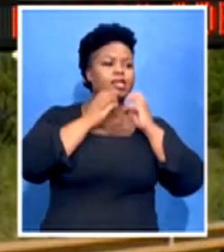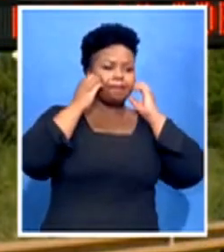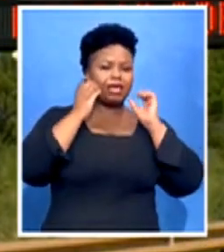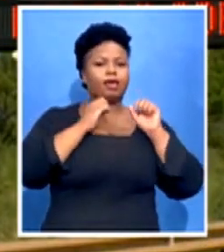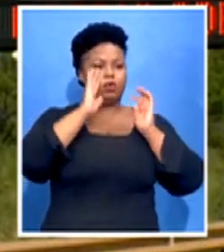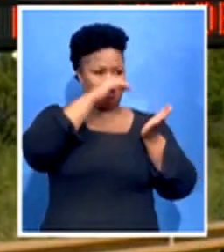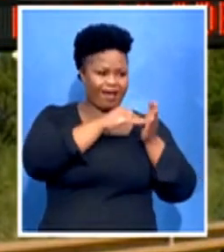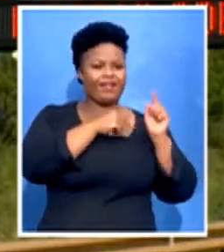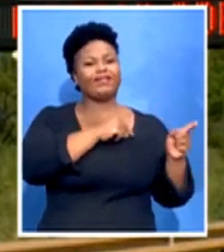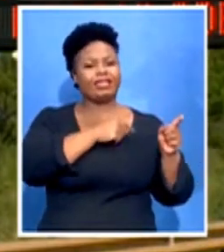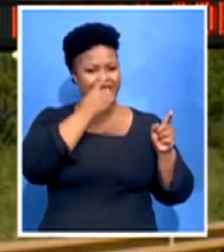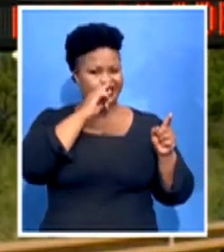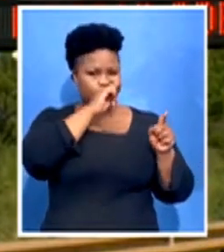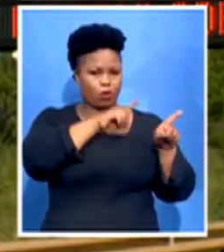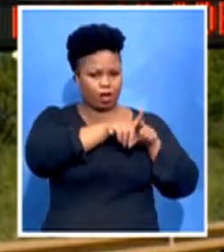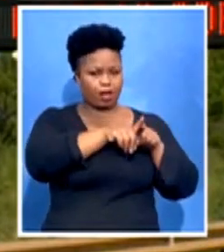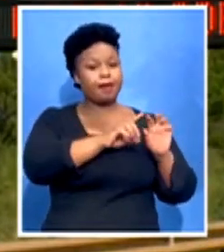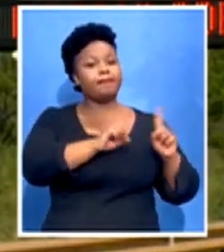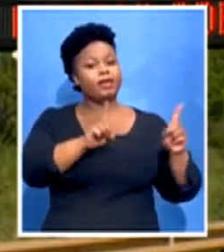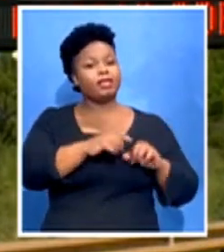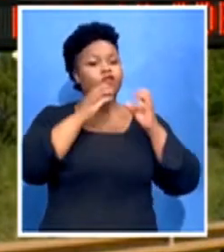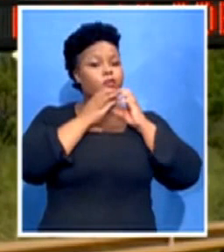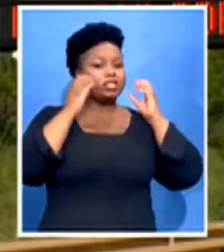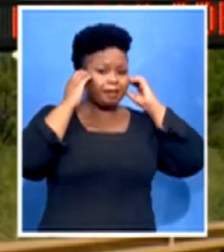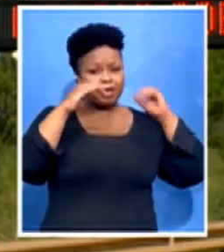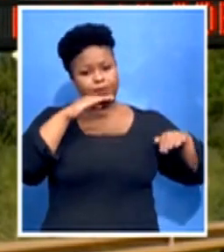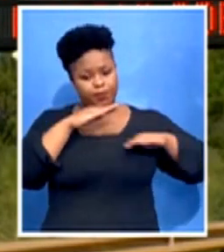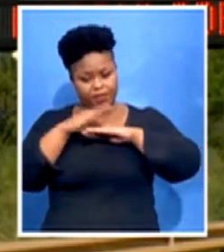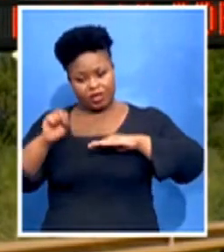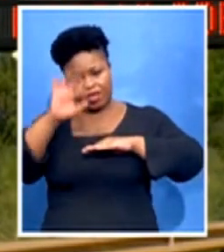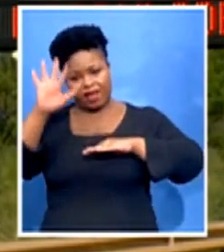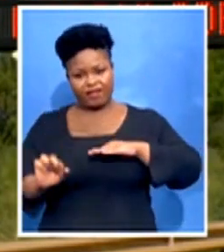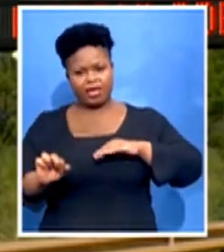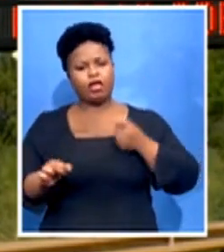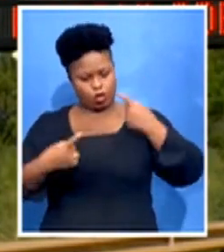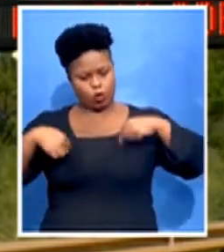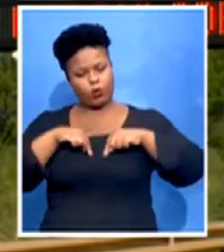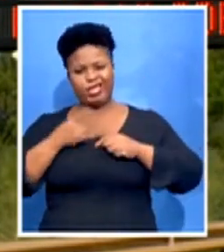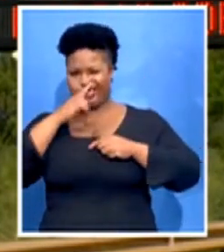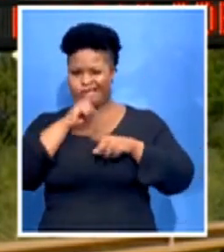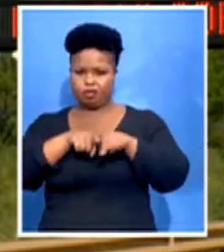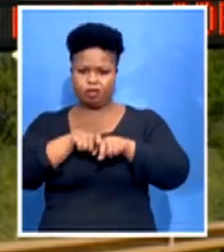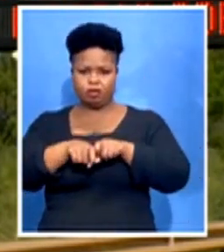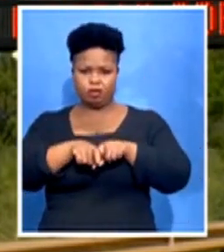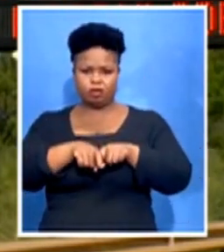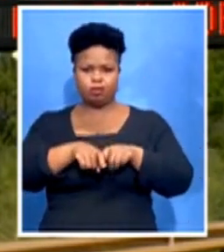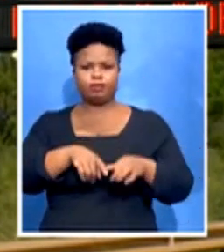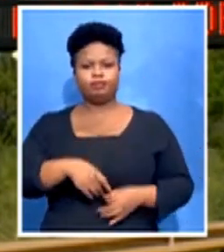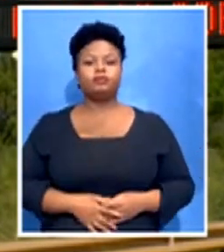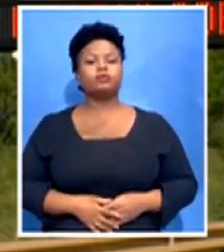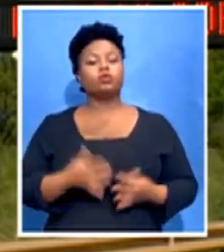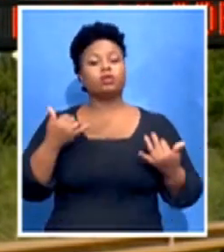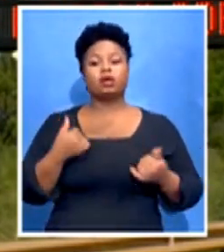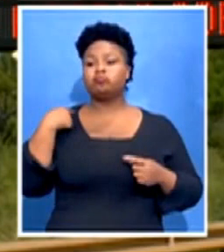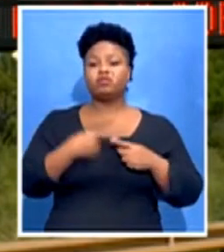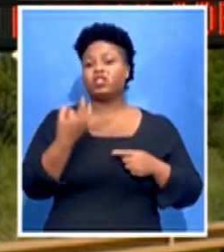in from any other country, you want to enter South Africa, we need to do tests for you. So for now, for the past 3 days, only 8 people